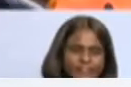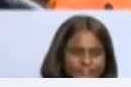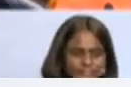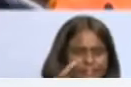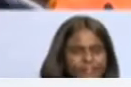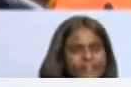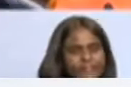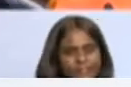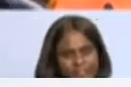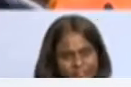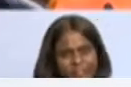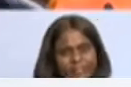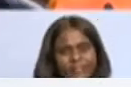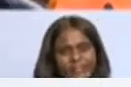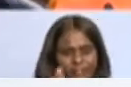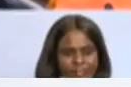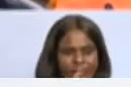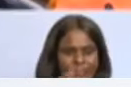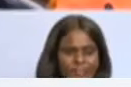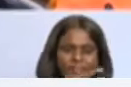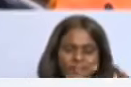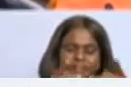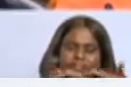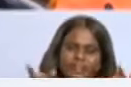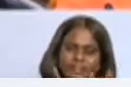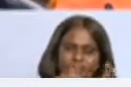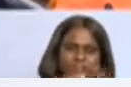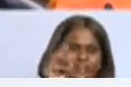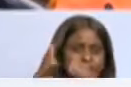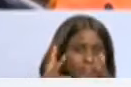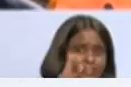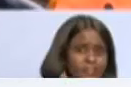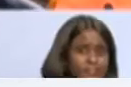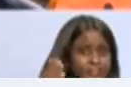including those from China and from different parts of the world.